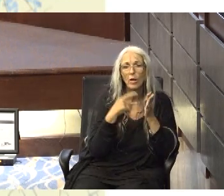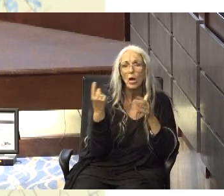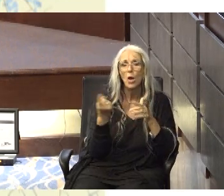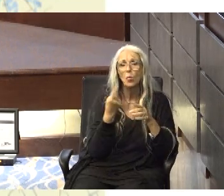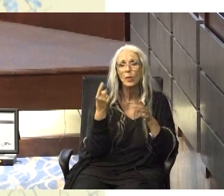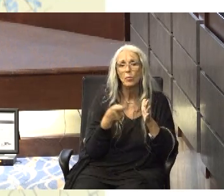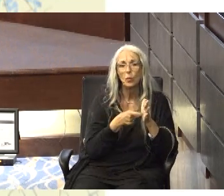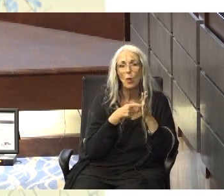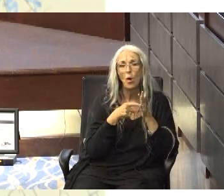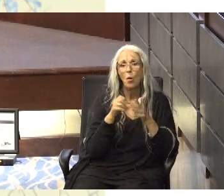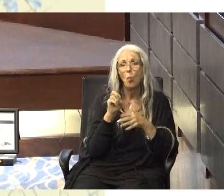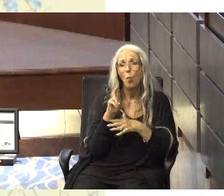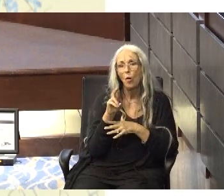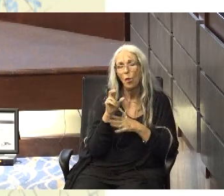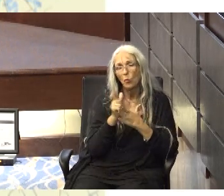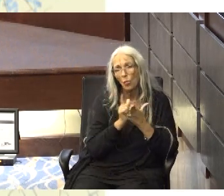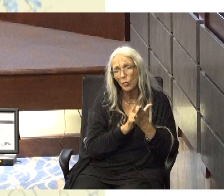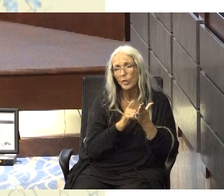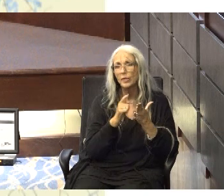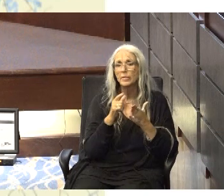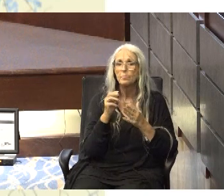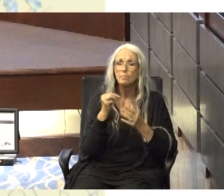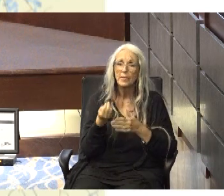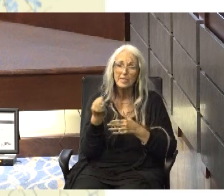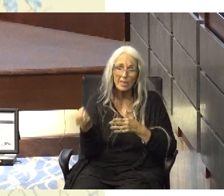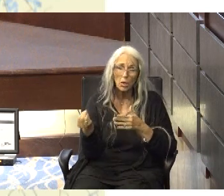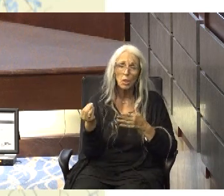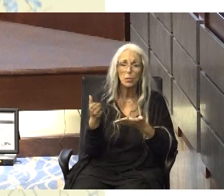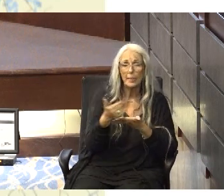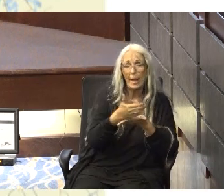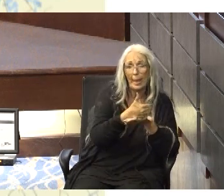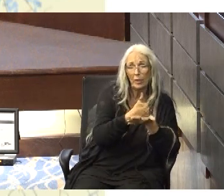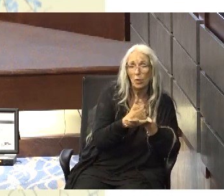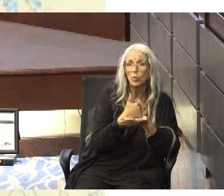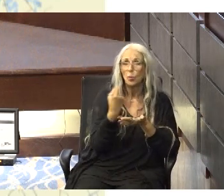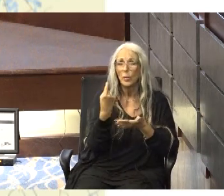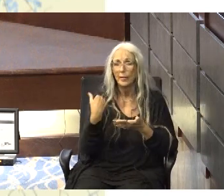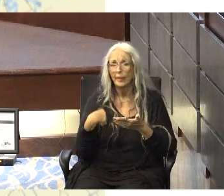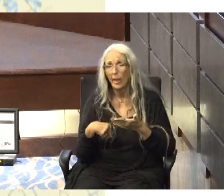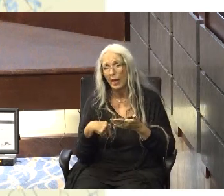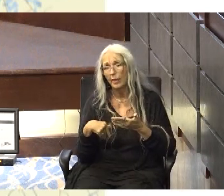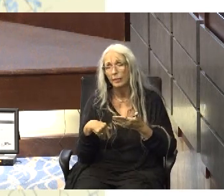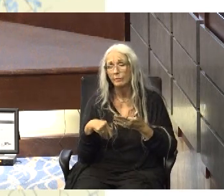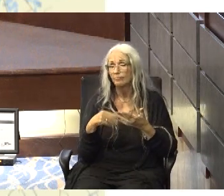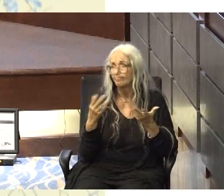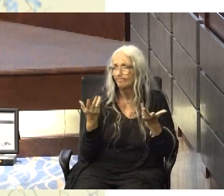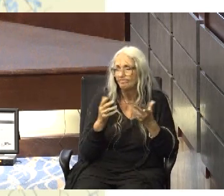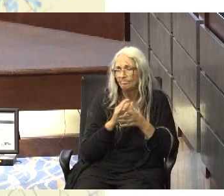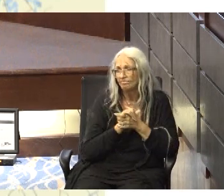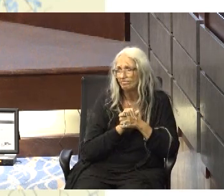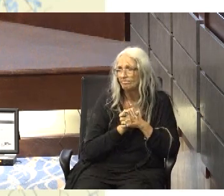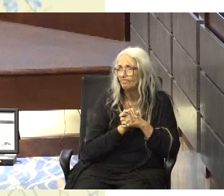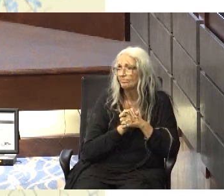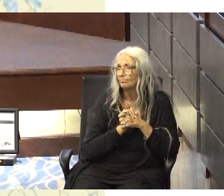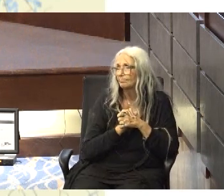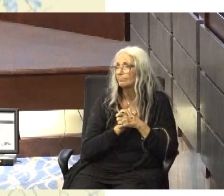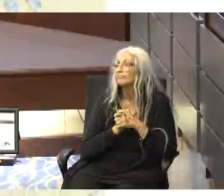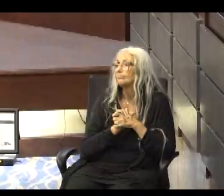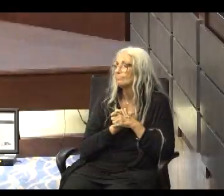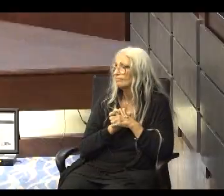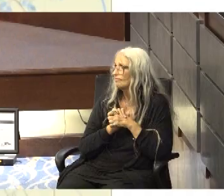require them by ordinance along arterials and collectors and then one side of a neighborhood collector. Okay, good